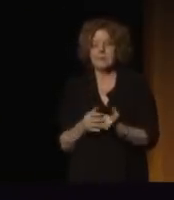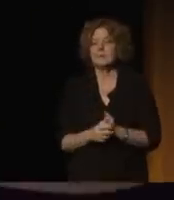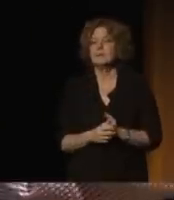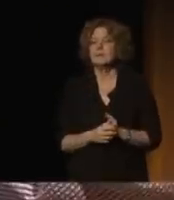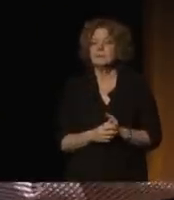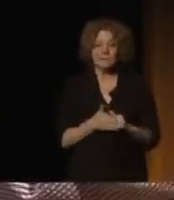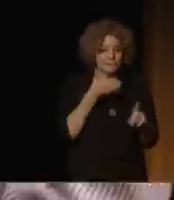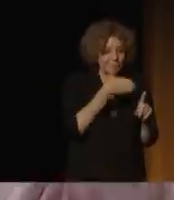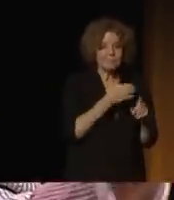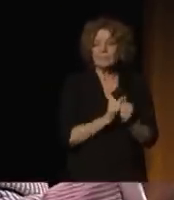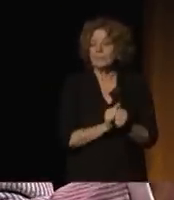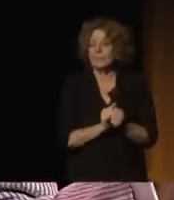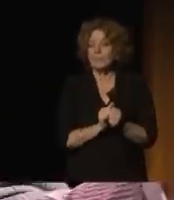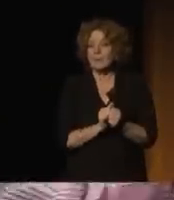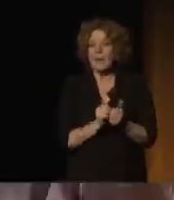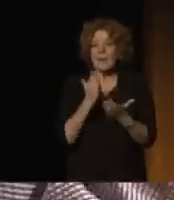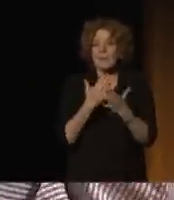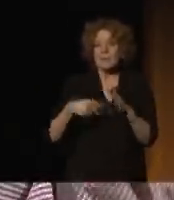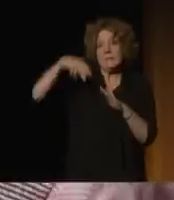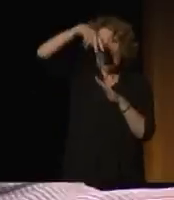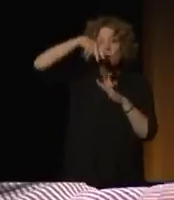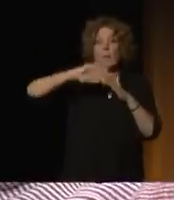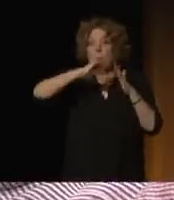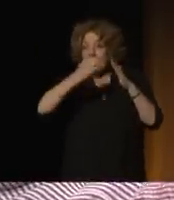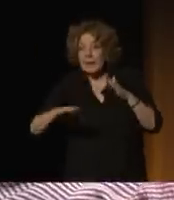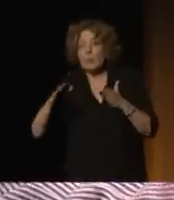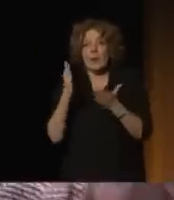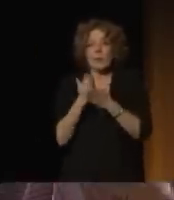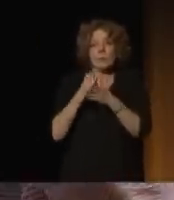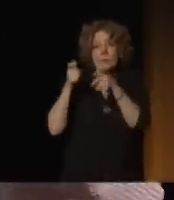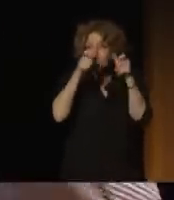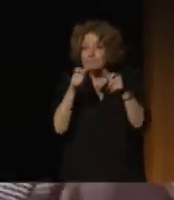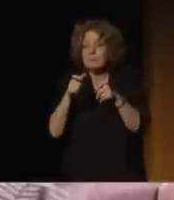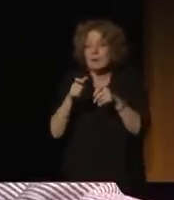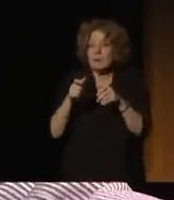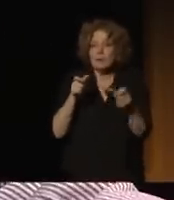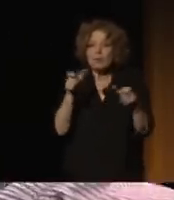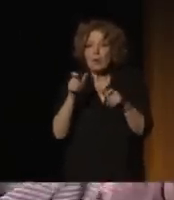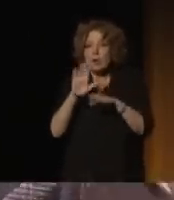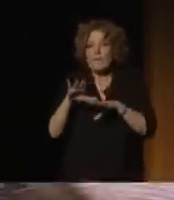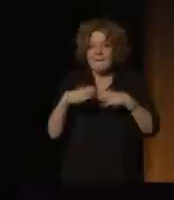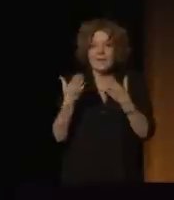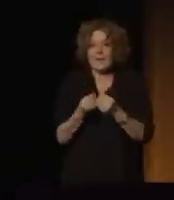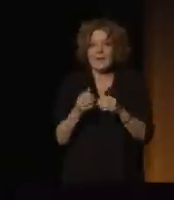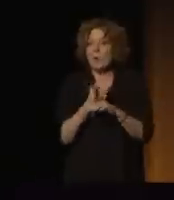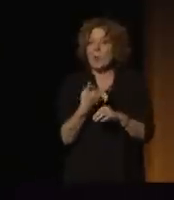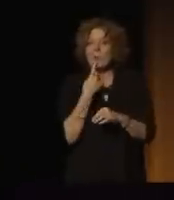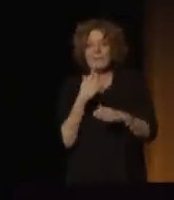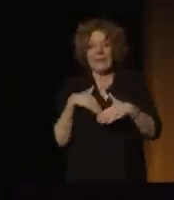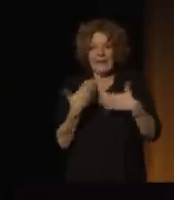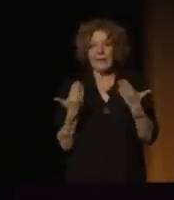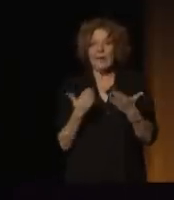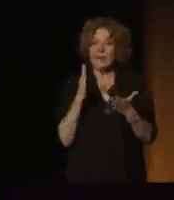was, standing on top of that mountain and in control of every Academy Award, no one would have said a word, okay? So he